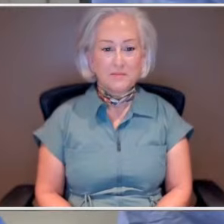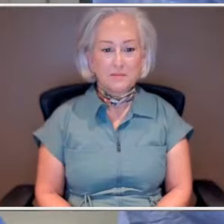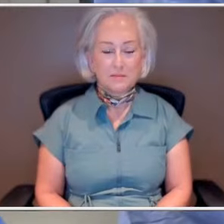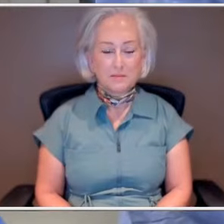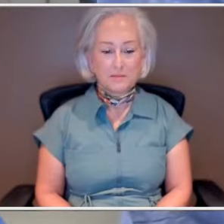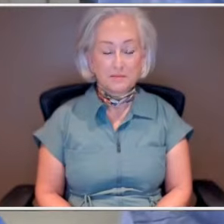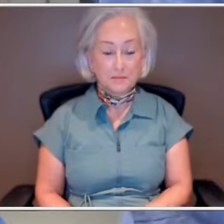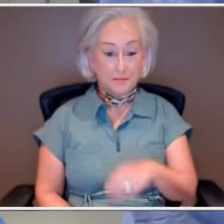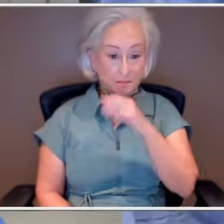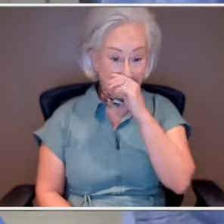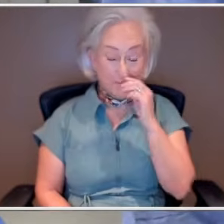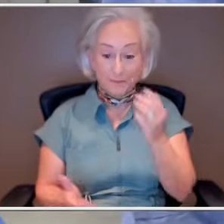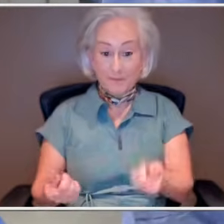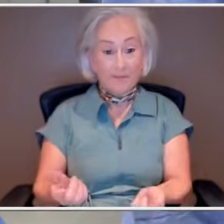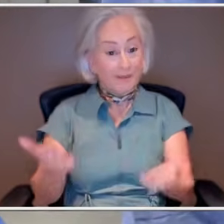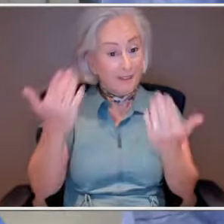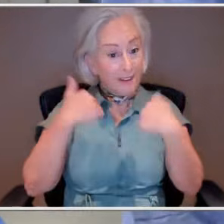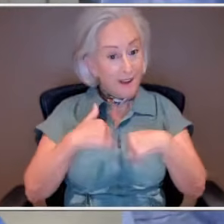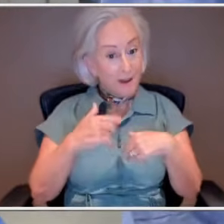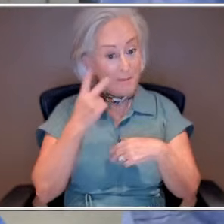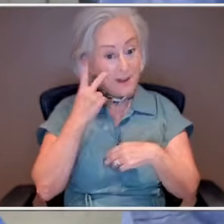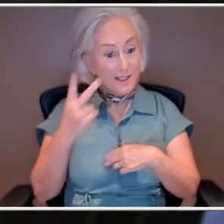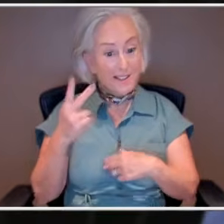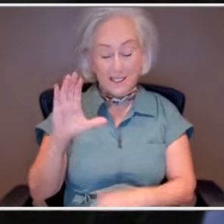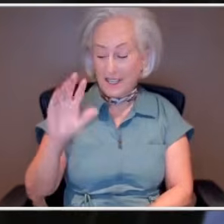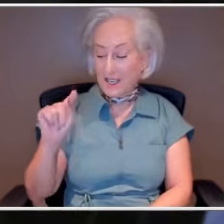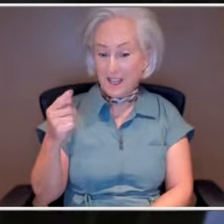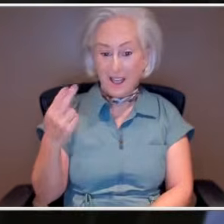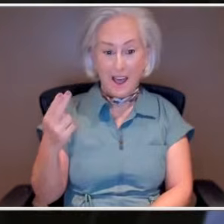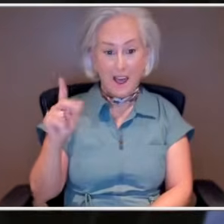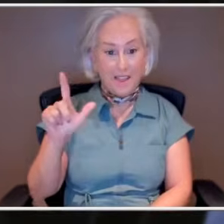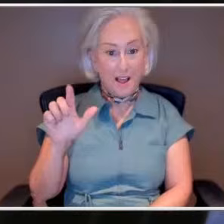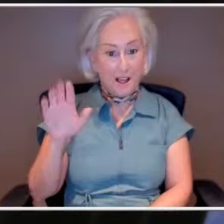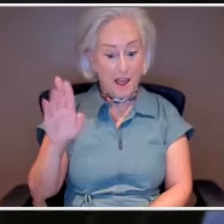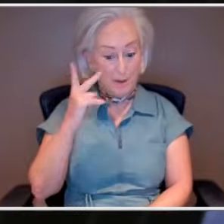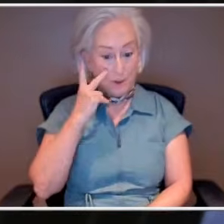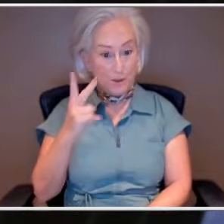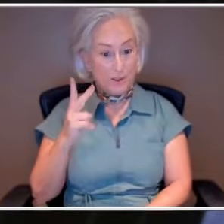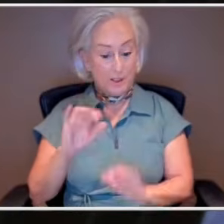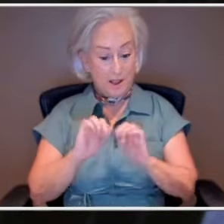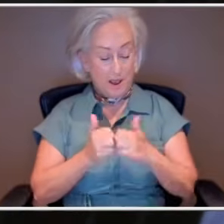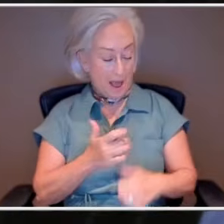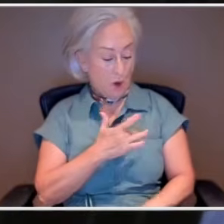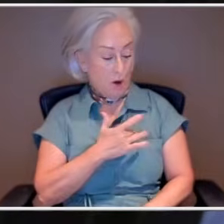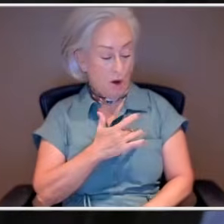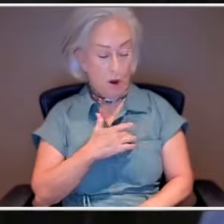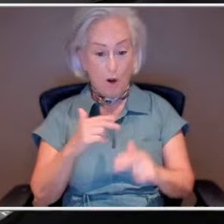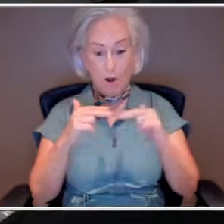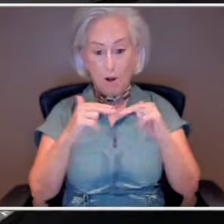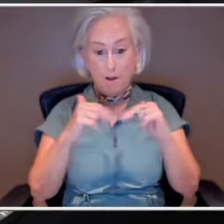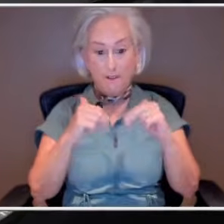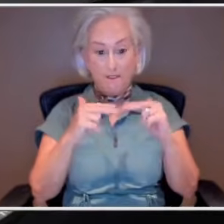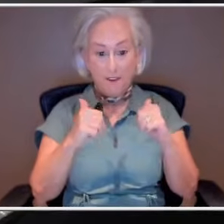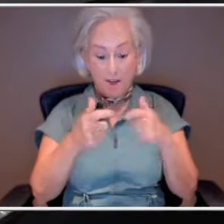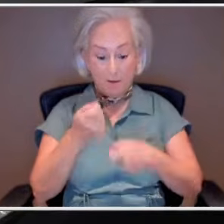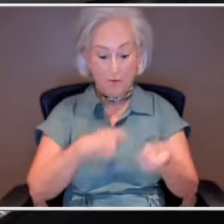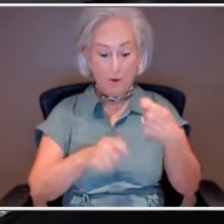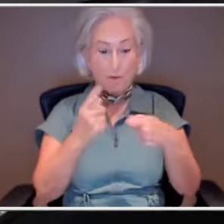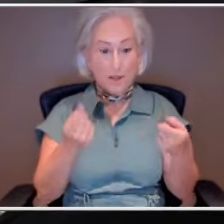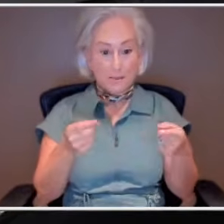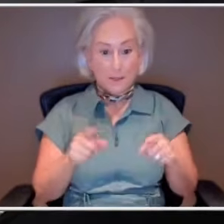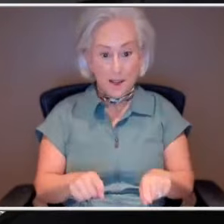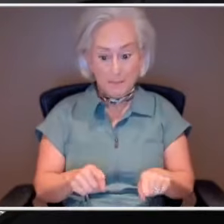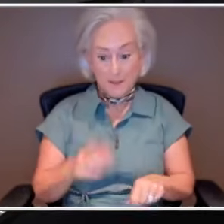Come inside the cath lab to see a heart valve replacement and learn why the patient chose to have this done and why doctors say this